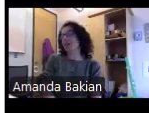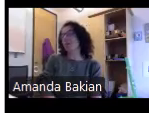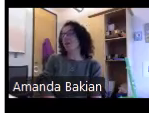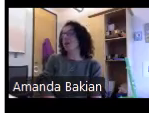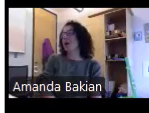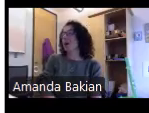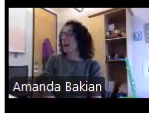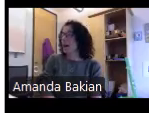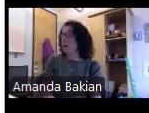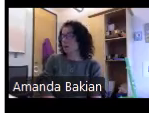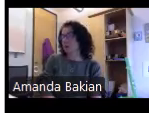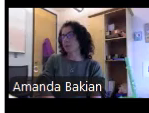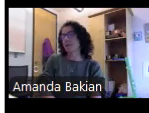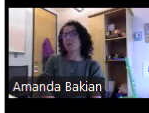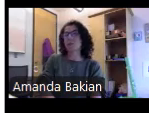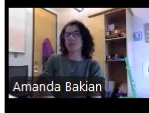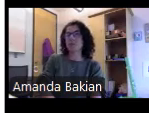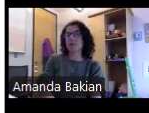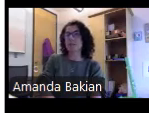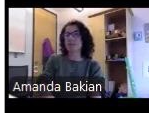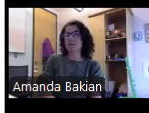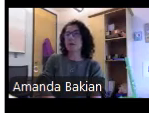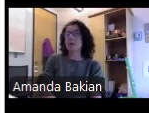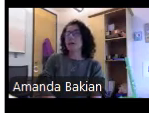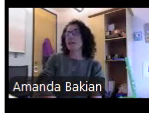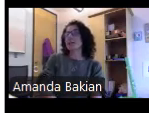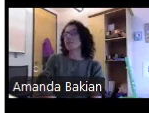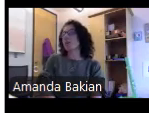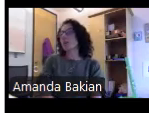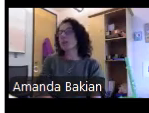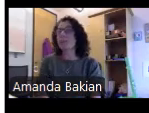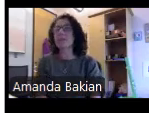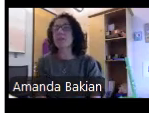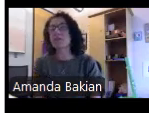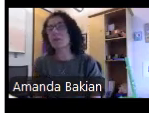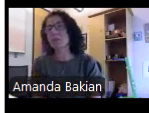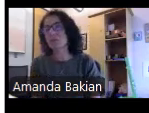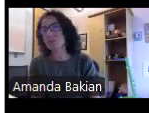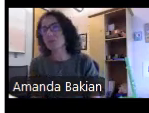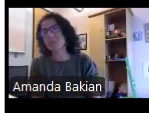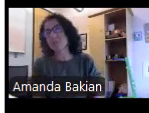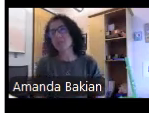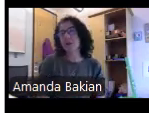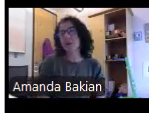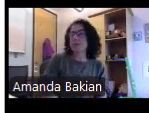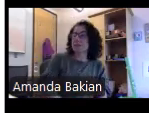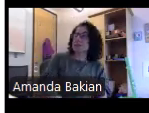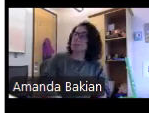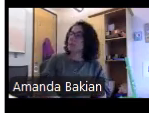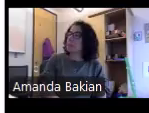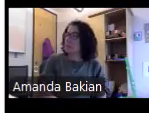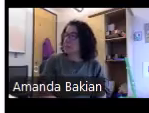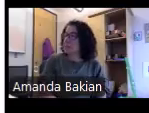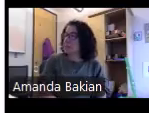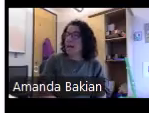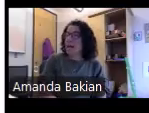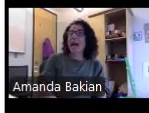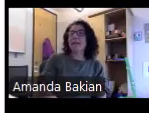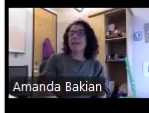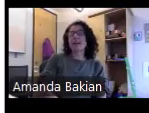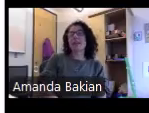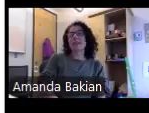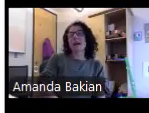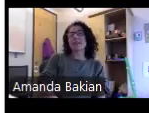so we can understand where we are now in terms of the prevalence of autism. Let you know a bit about the Utah Registry of Autism and Developmental